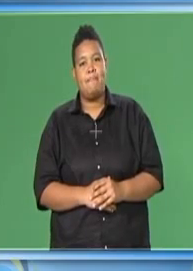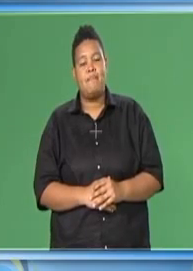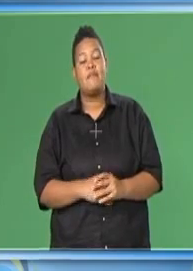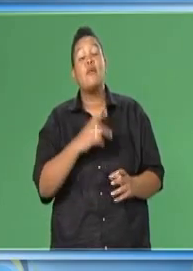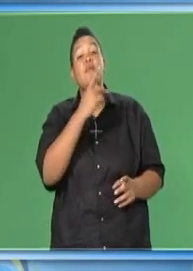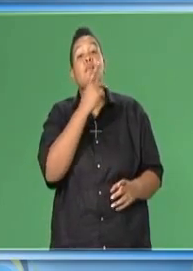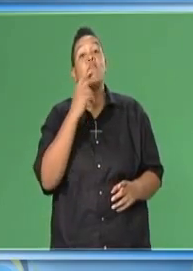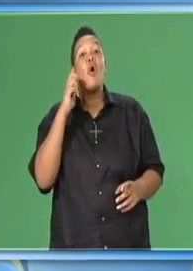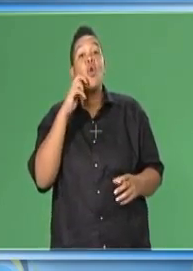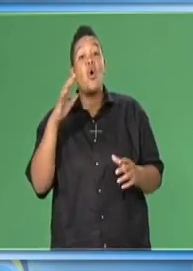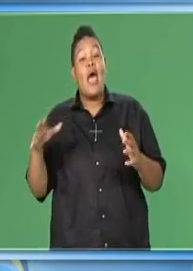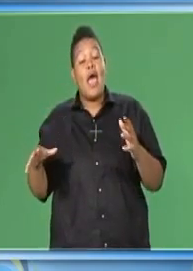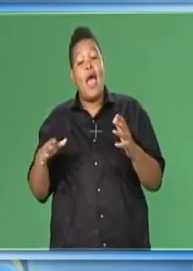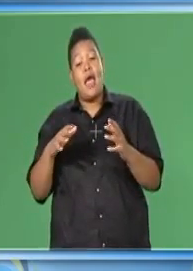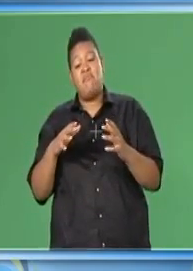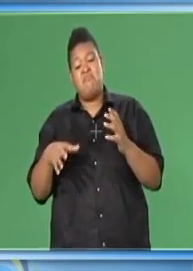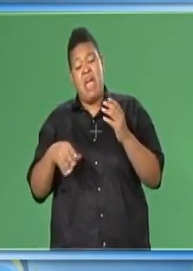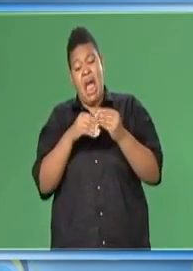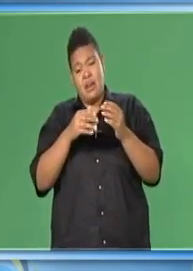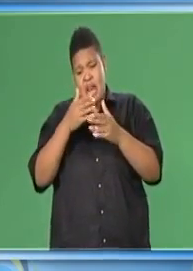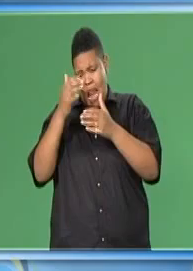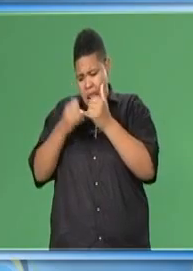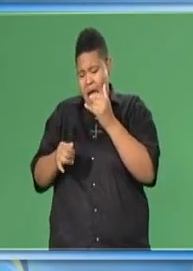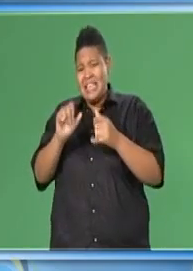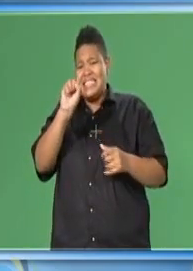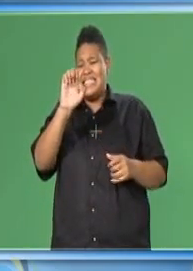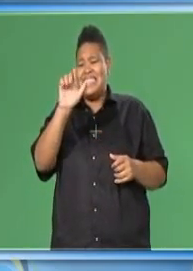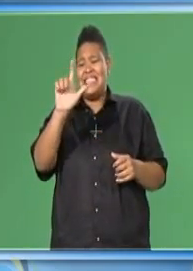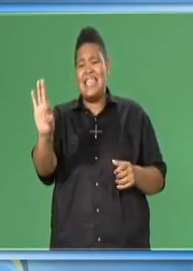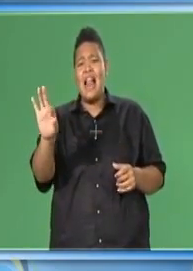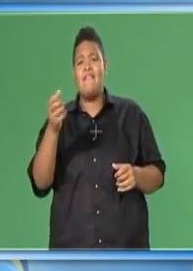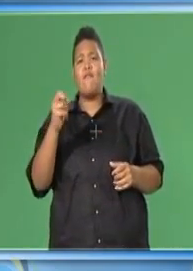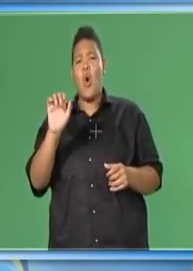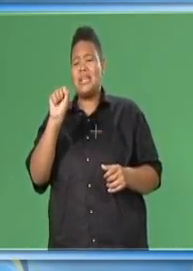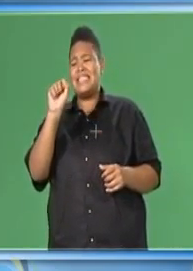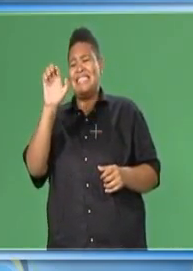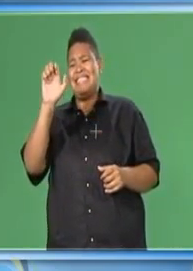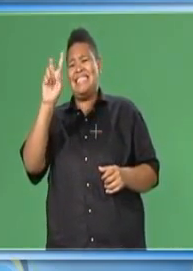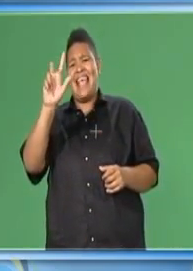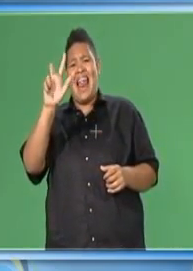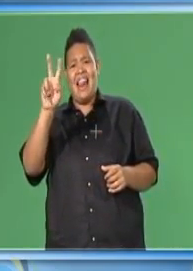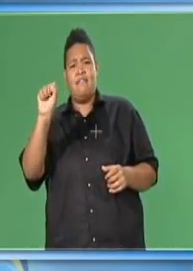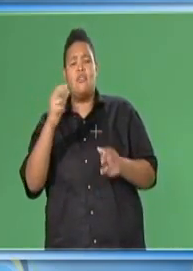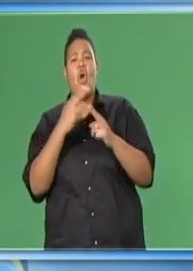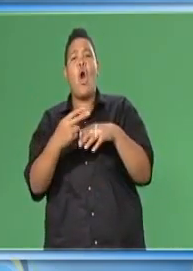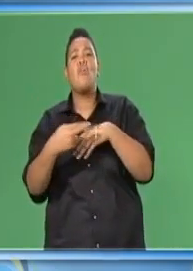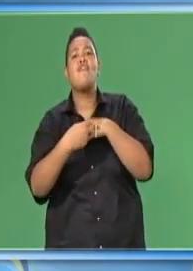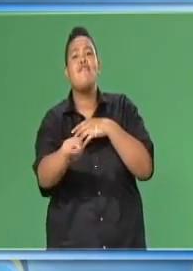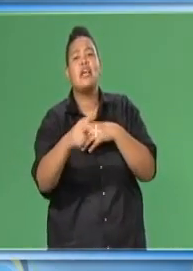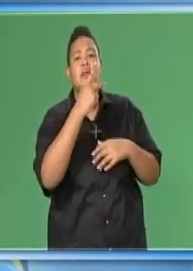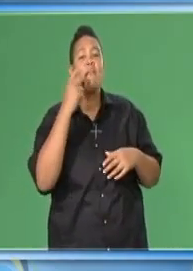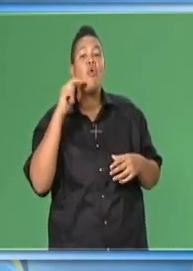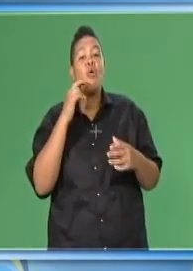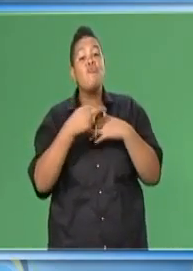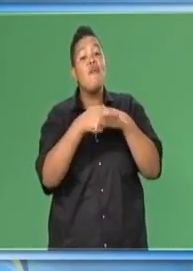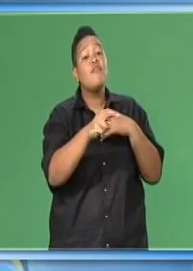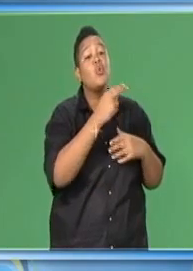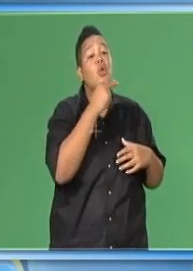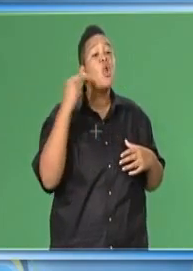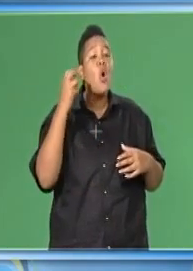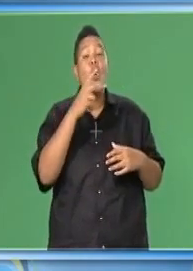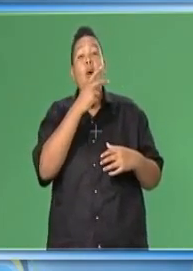Pronouns that end with self or selves are called reflexive pronouns, and they are only used when they refer to a noun or a pronoun used